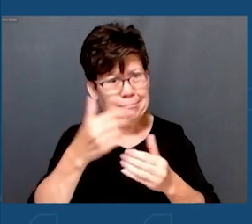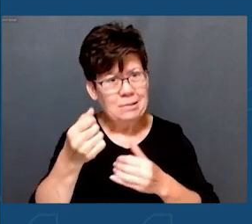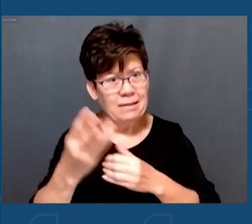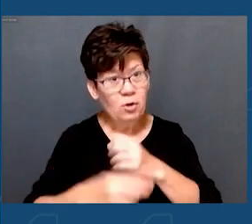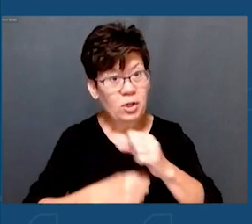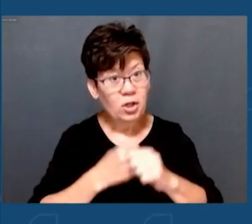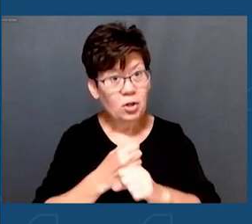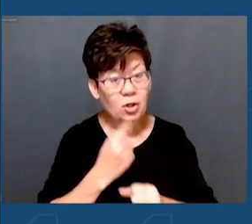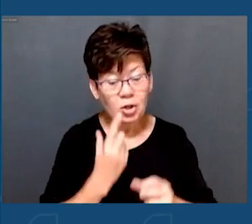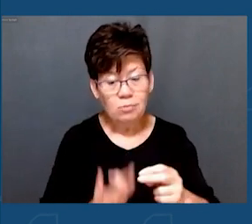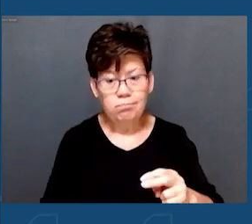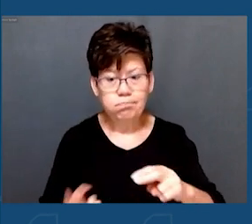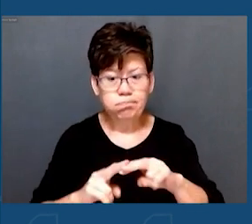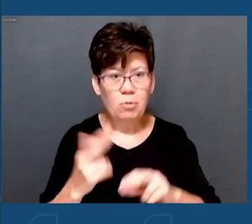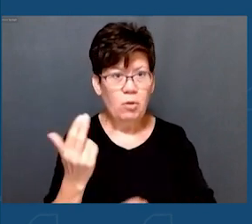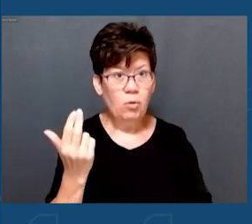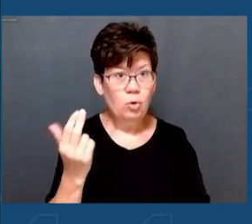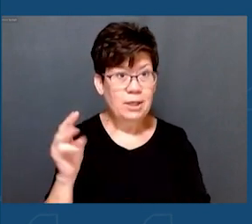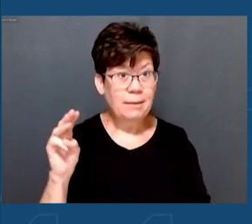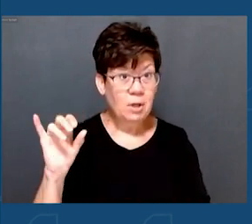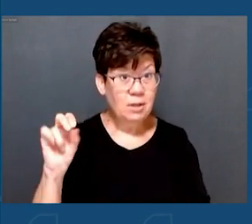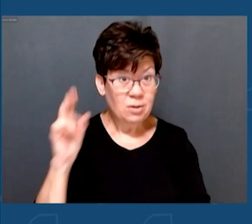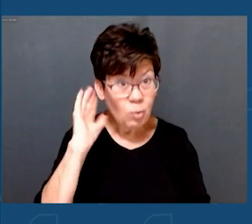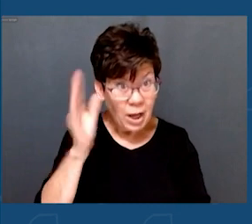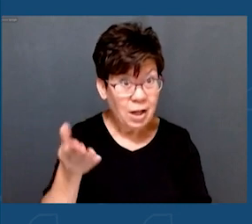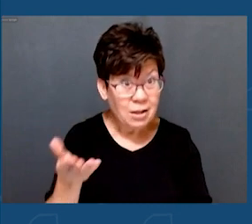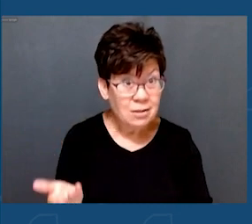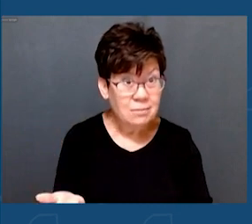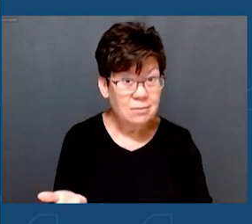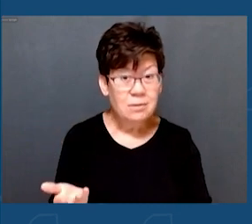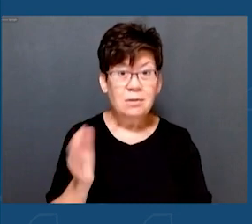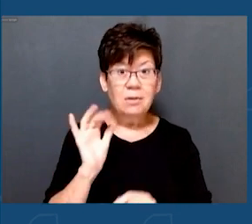lifetime, 13 million. And that's 11 million